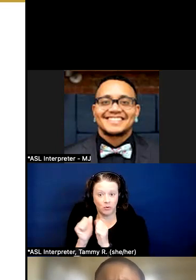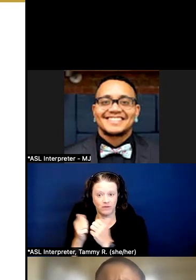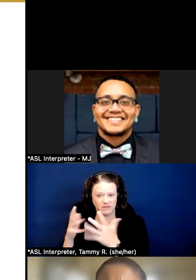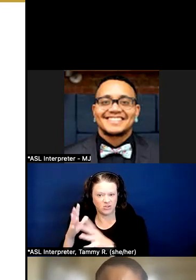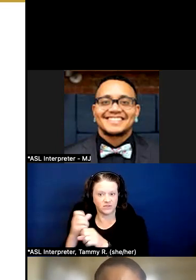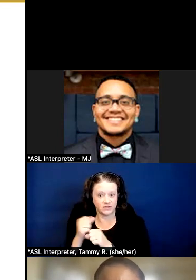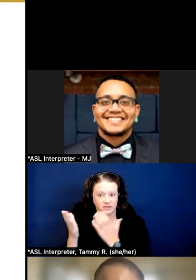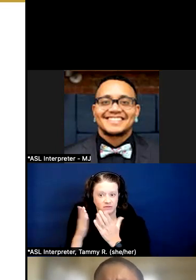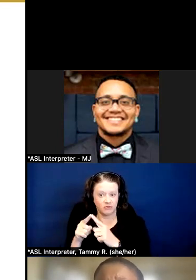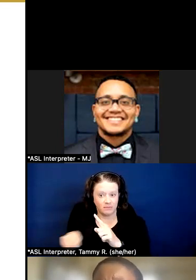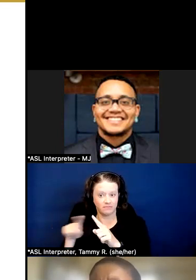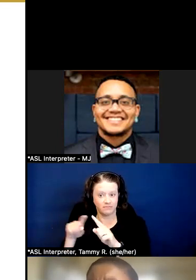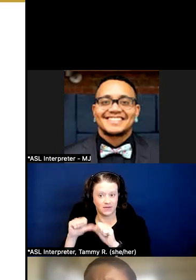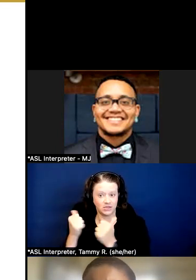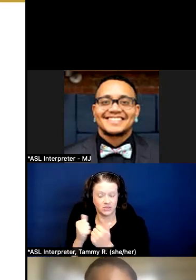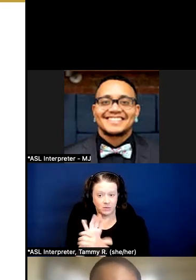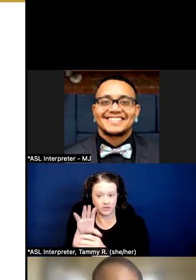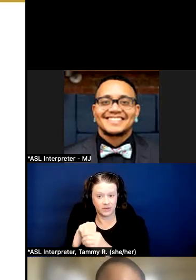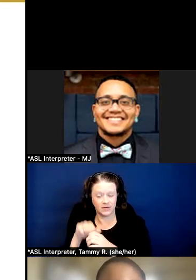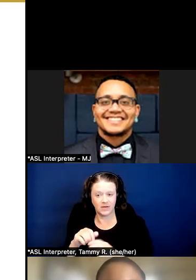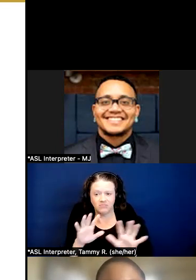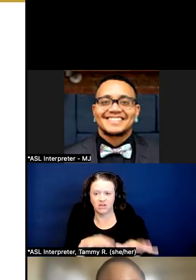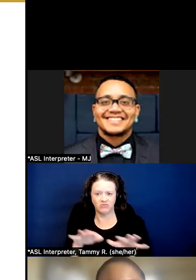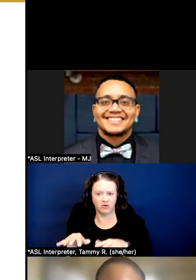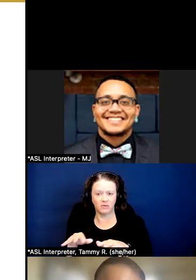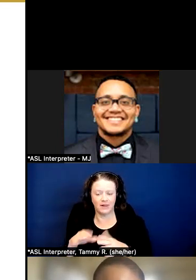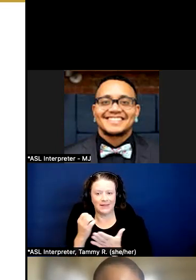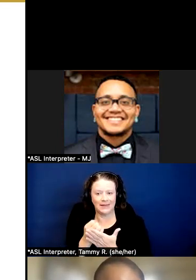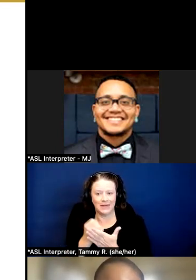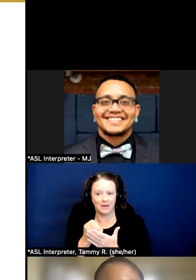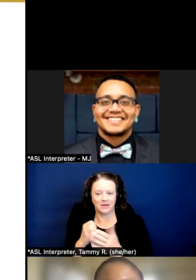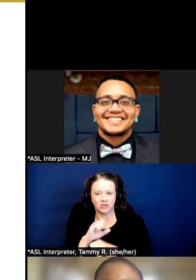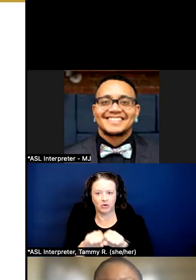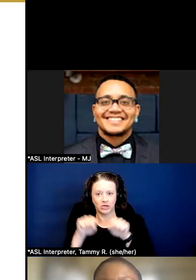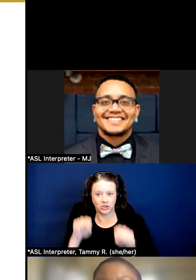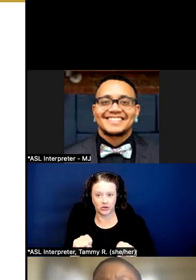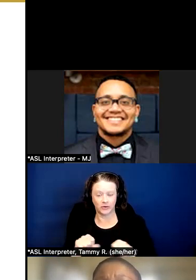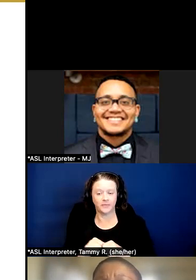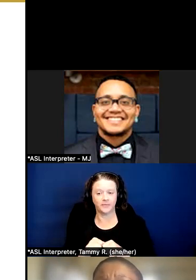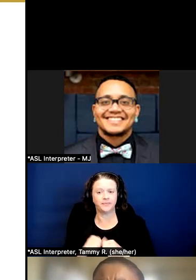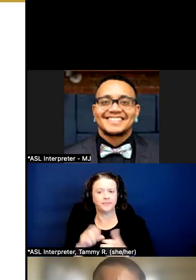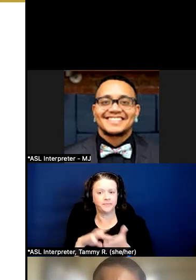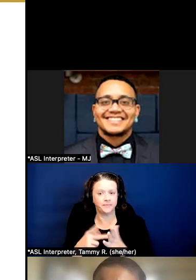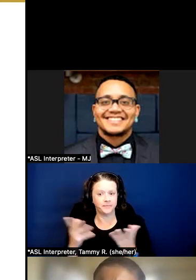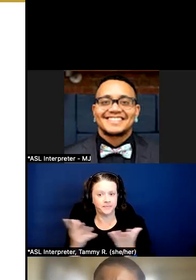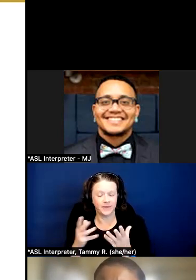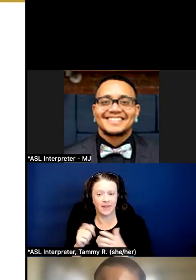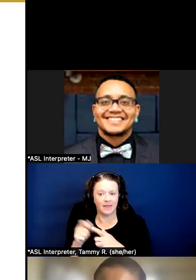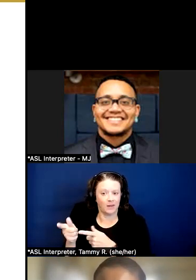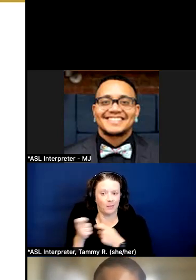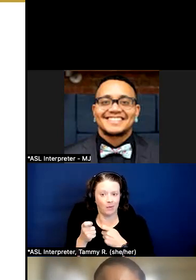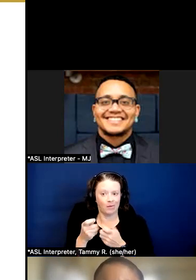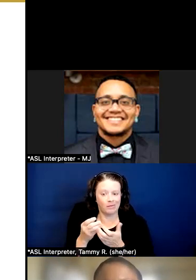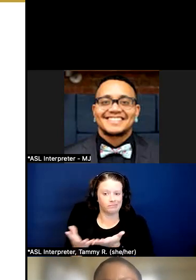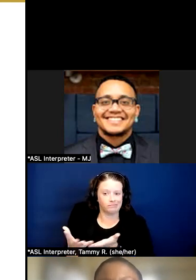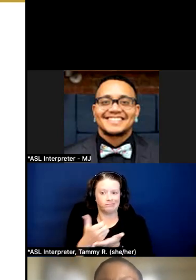agency participate in an informal economic structure where they actually pool finances